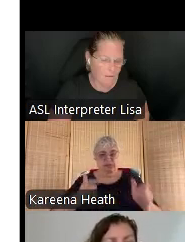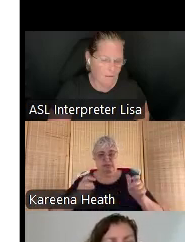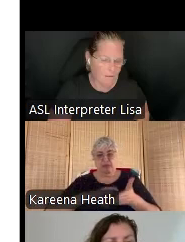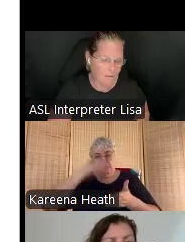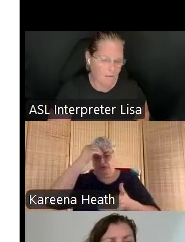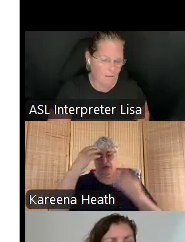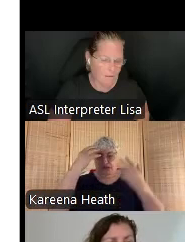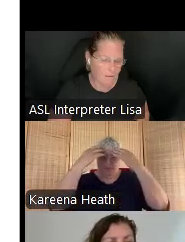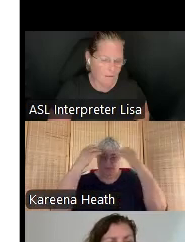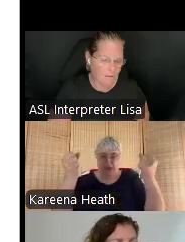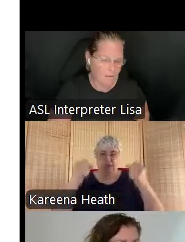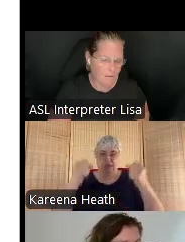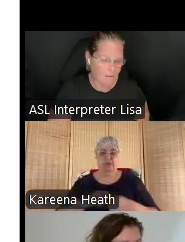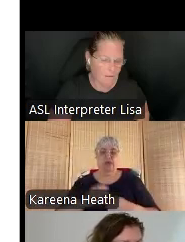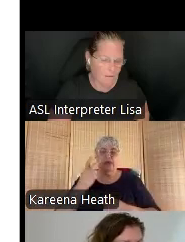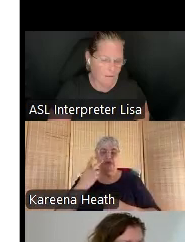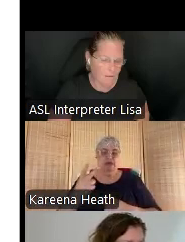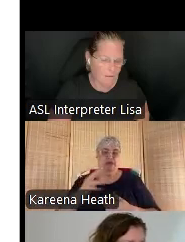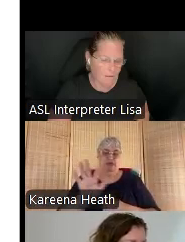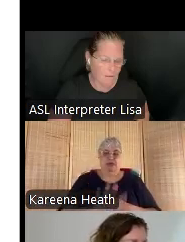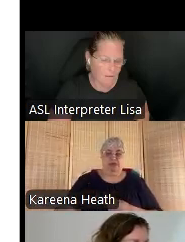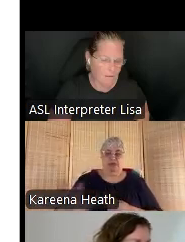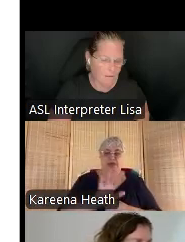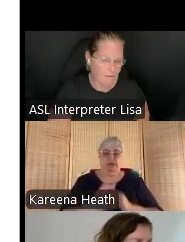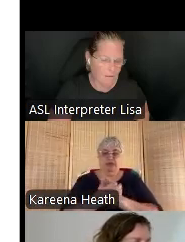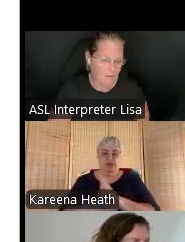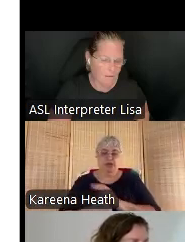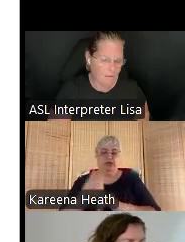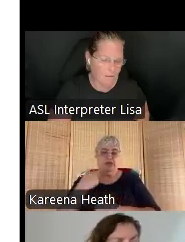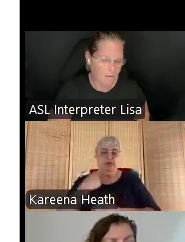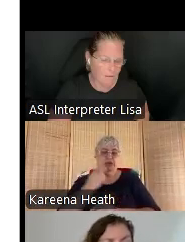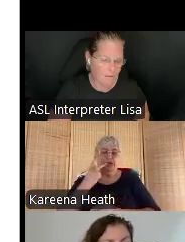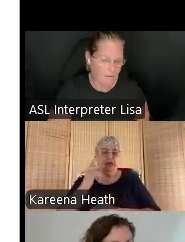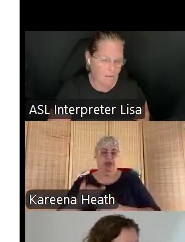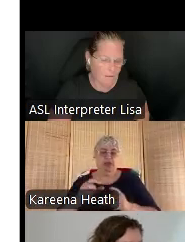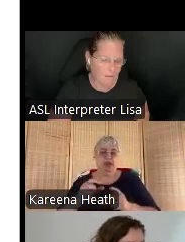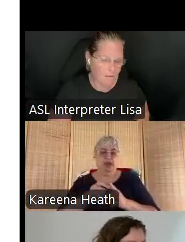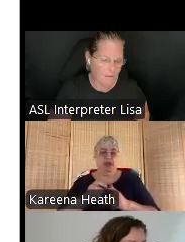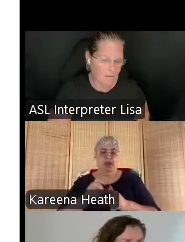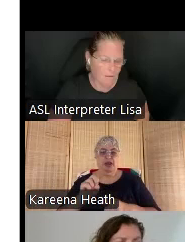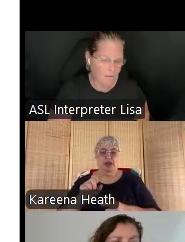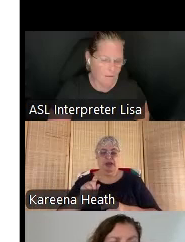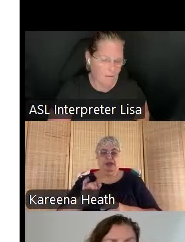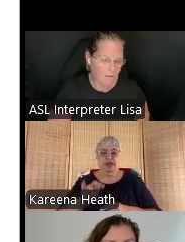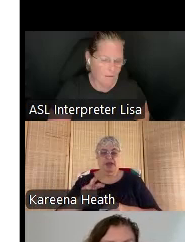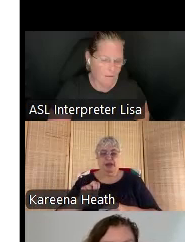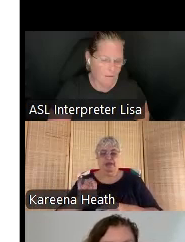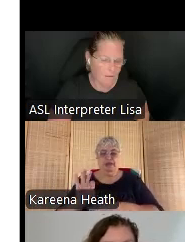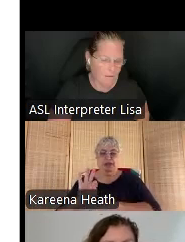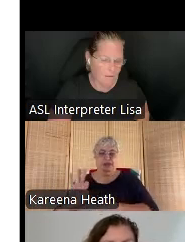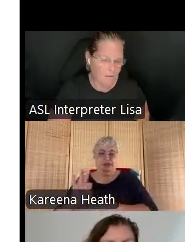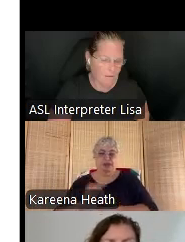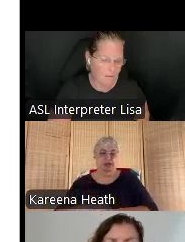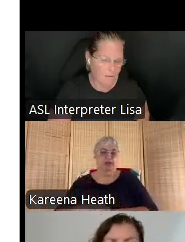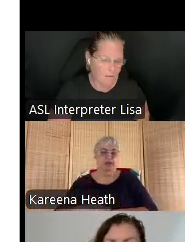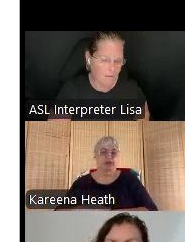memory, visual spatial skills. And again, we see that term executive function.